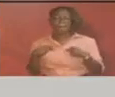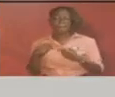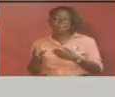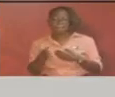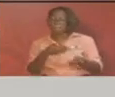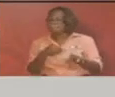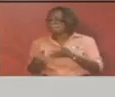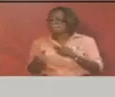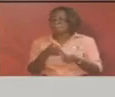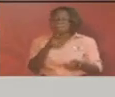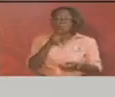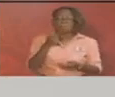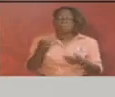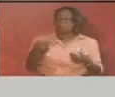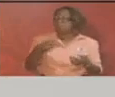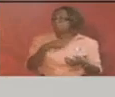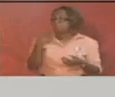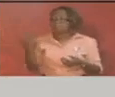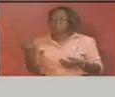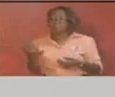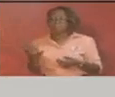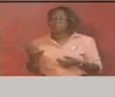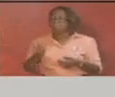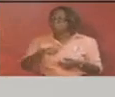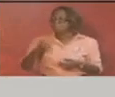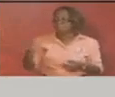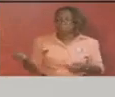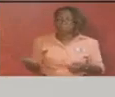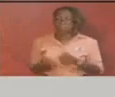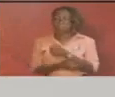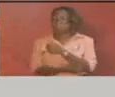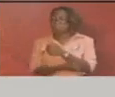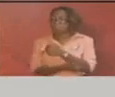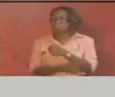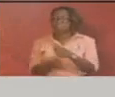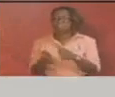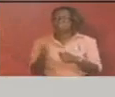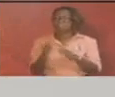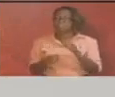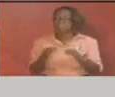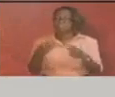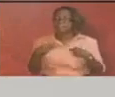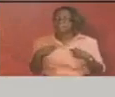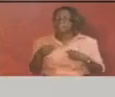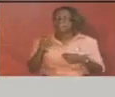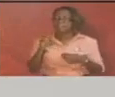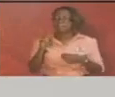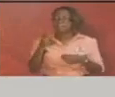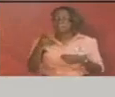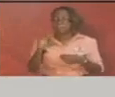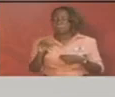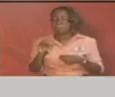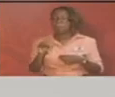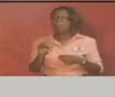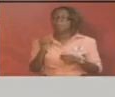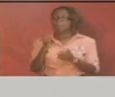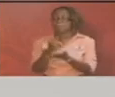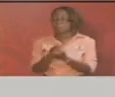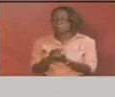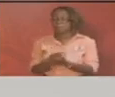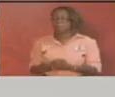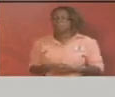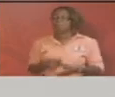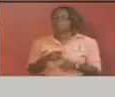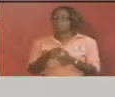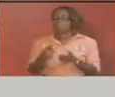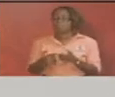we look at the efficacy and safety of it, and once it has that WHO approval, that is our policy as it remains. So whether it is